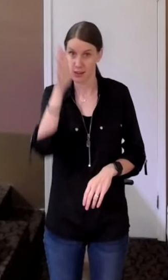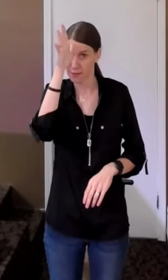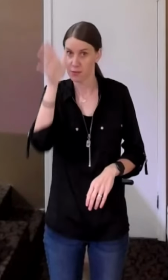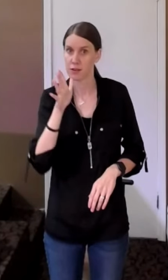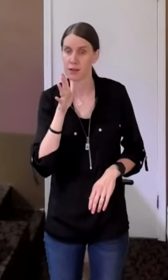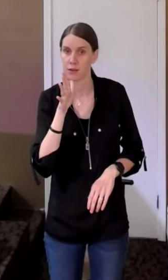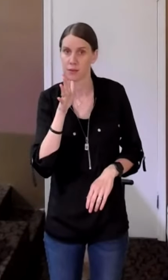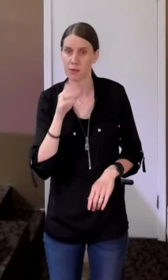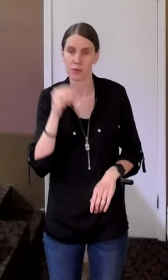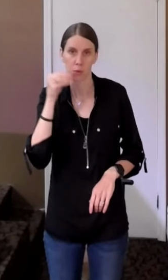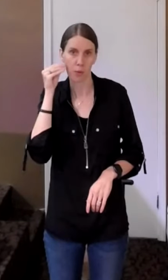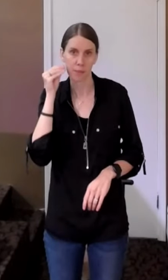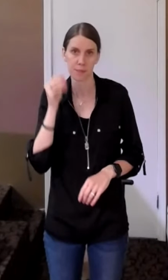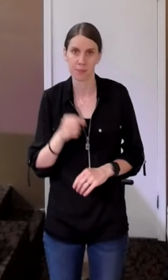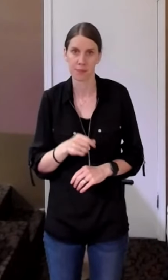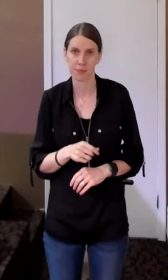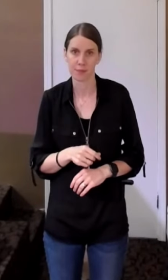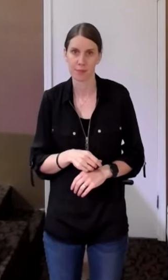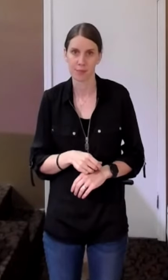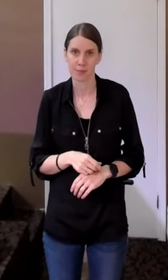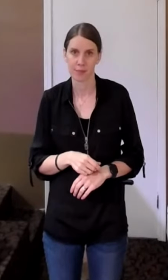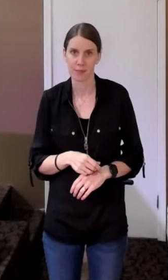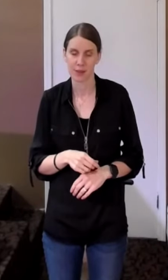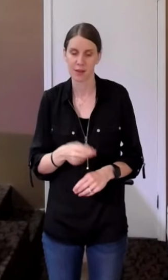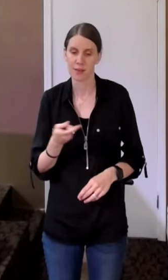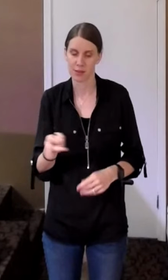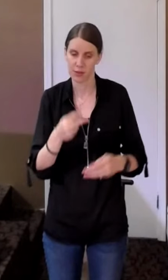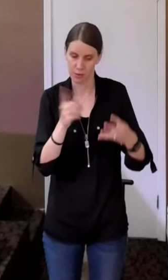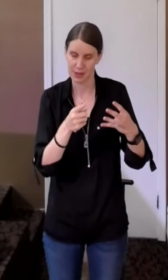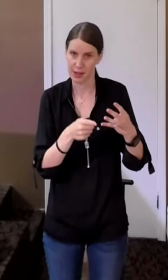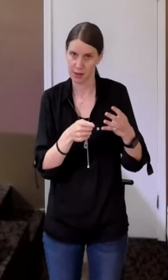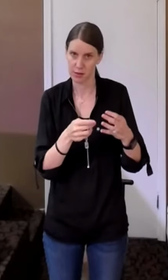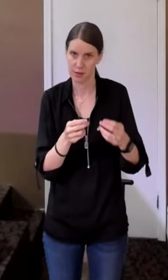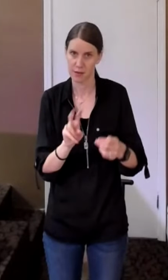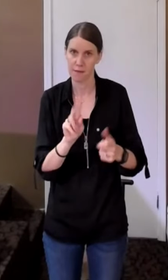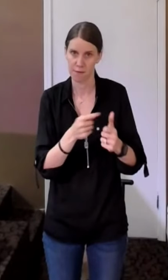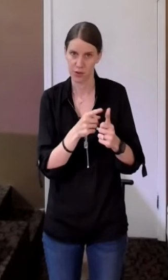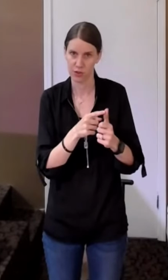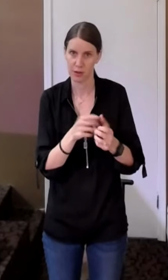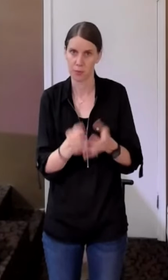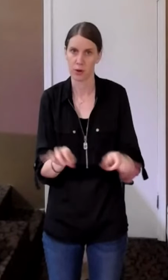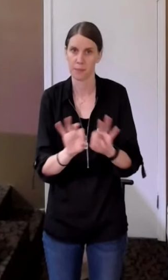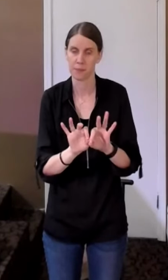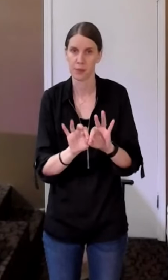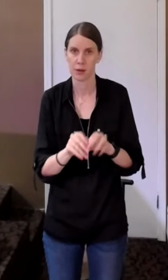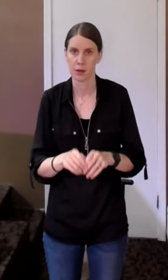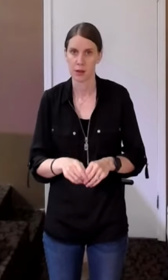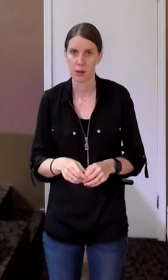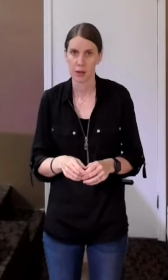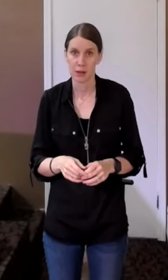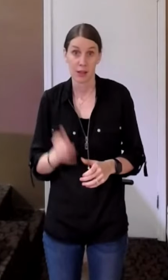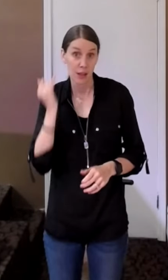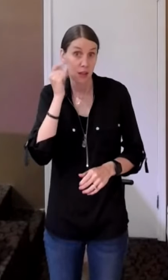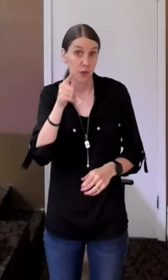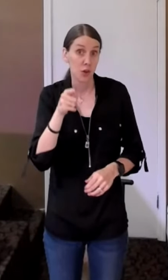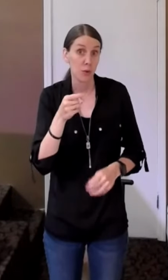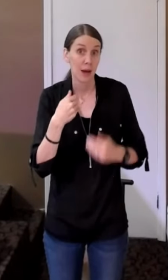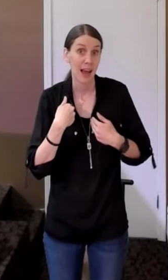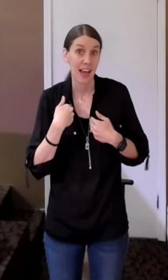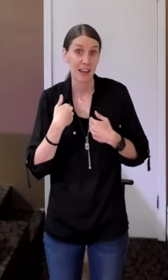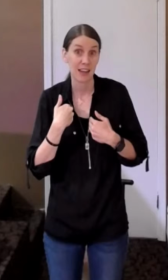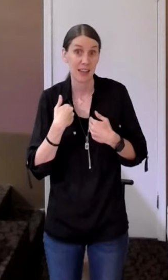in the home. Those things should take precedence. Now, whether or not you had godly examples